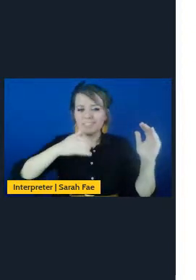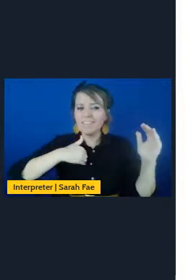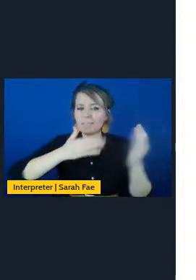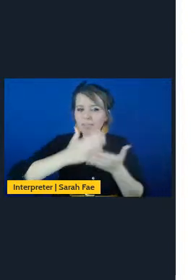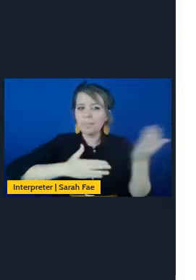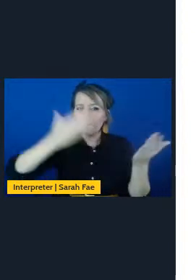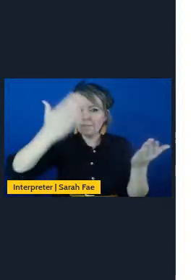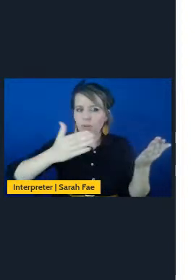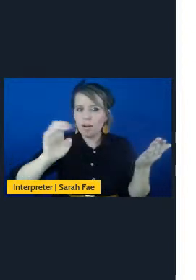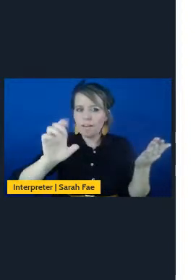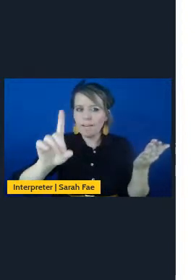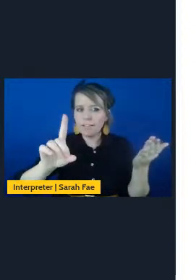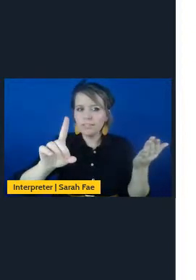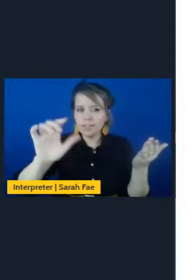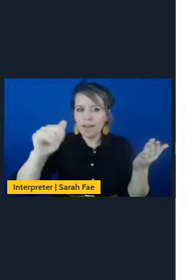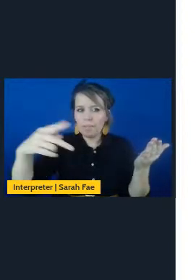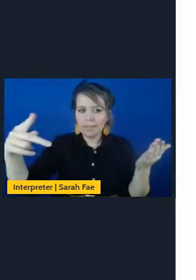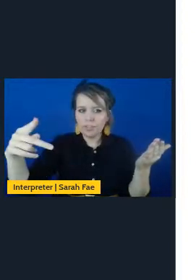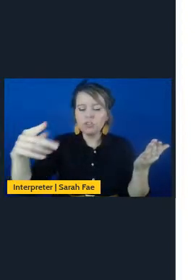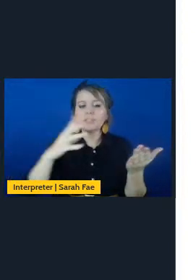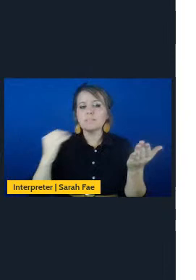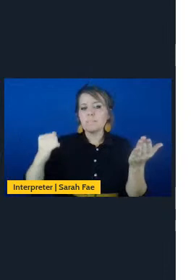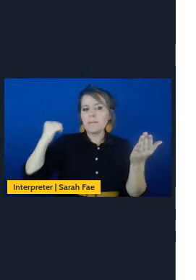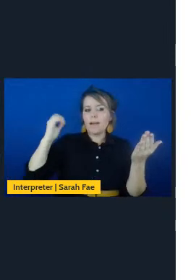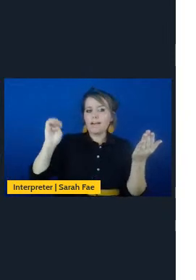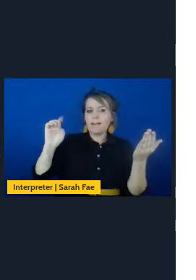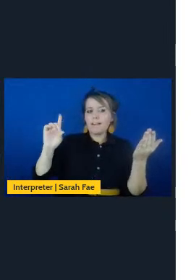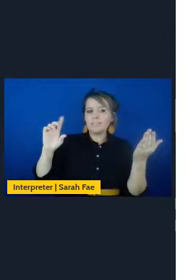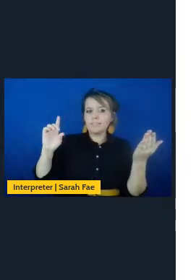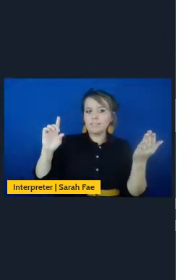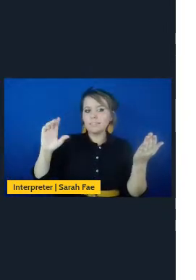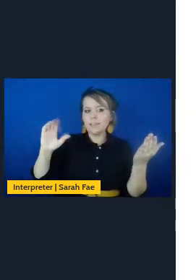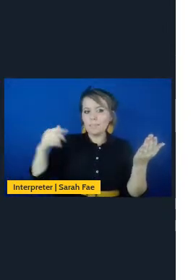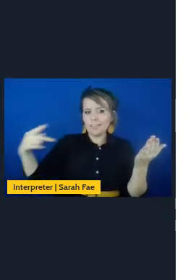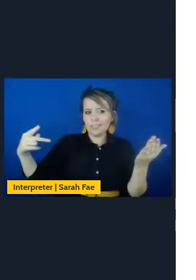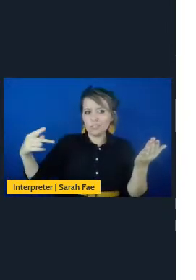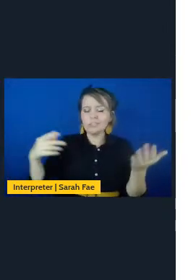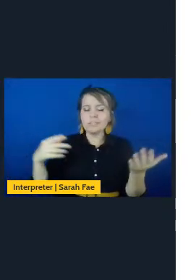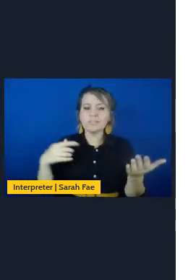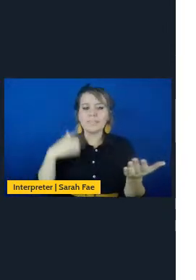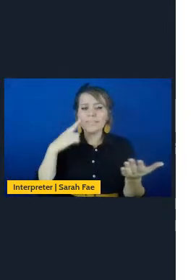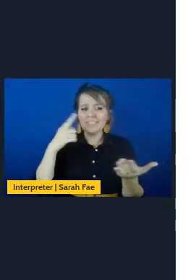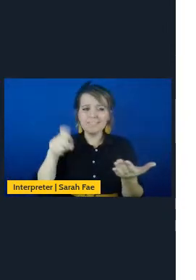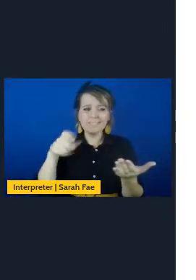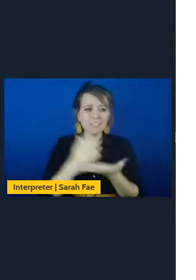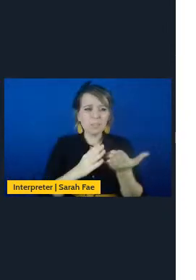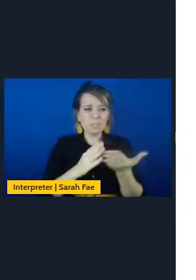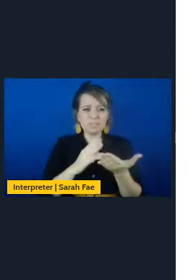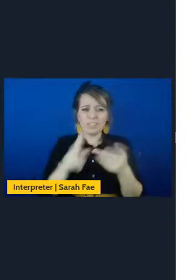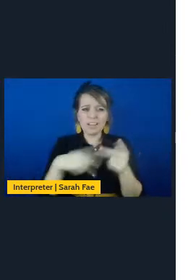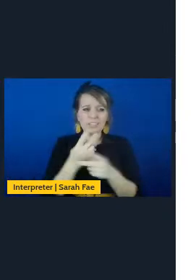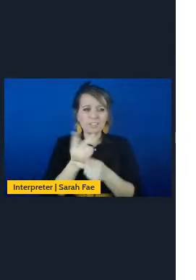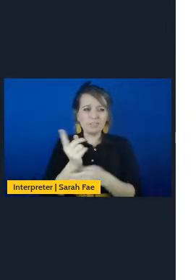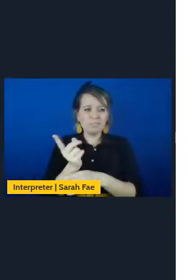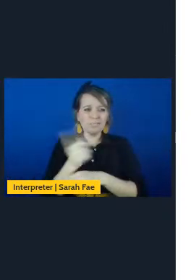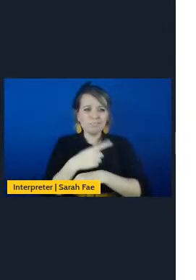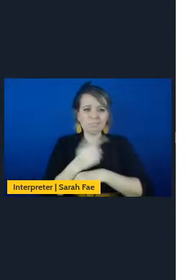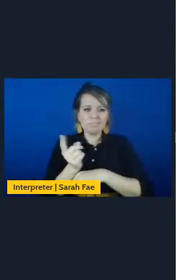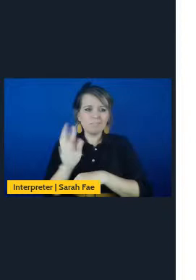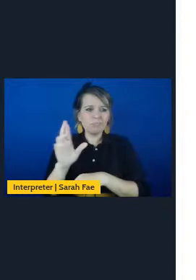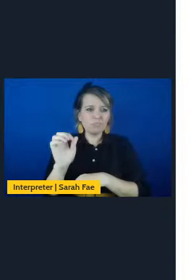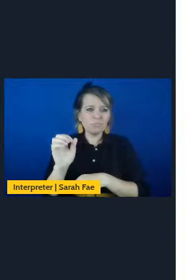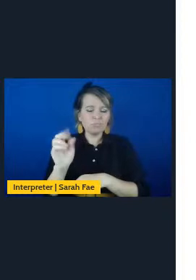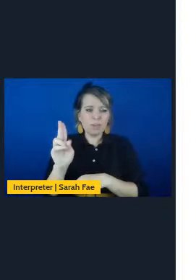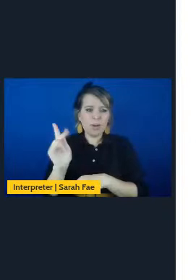back-end applications. And in this case, I may also need some kind of router, right? Because now I work on